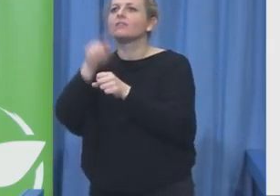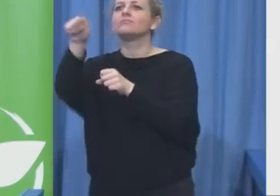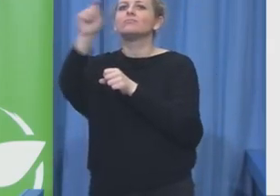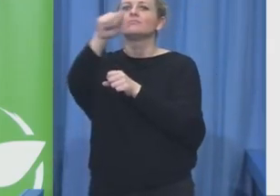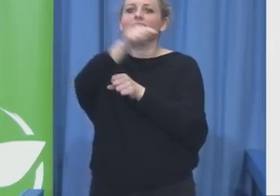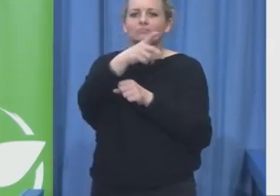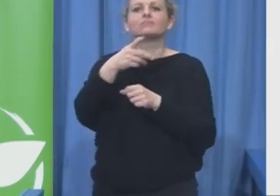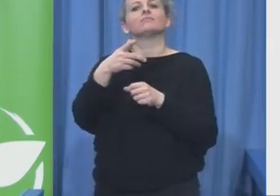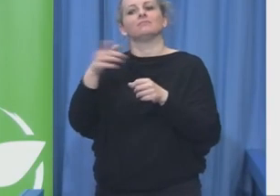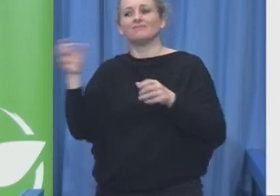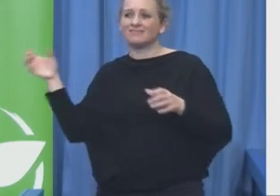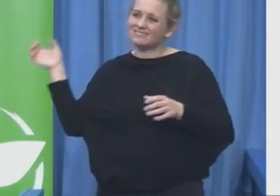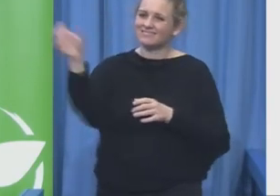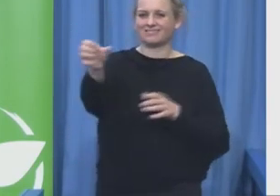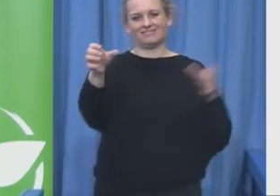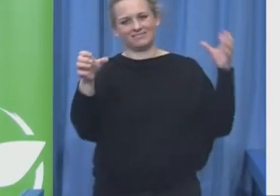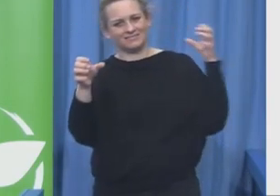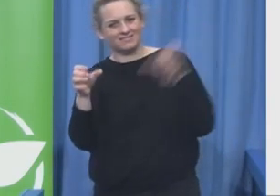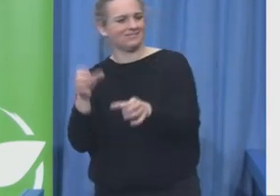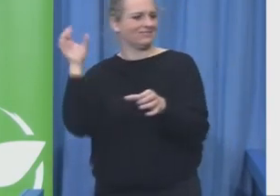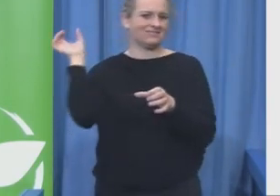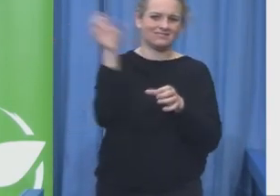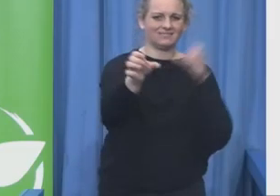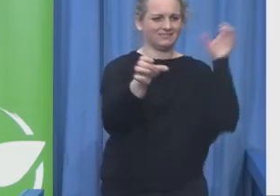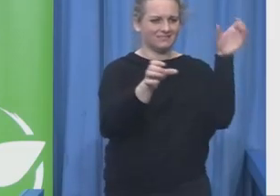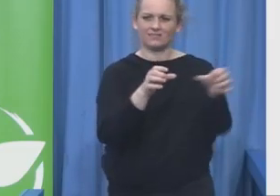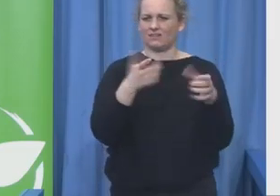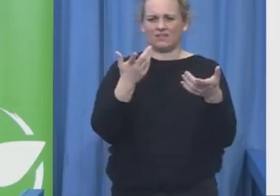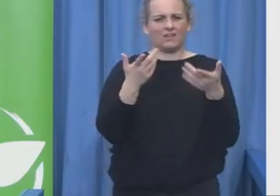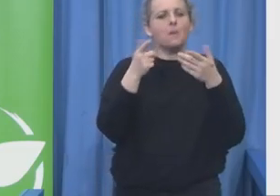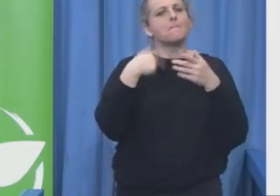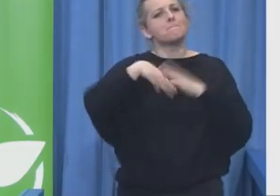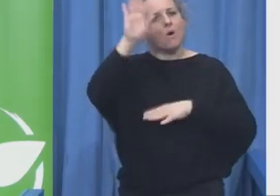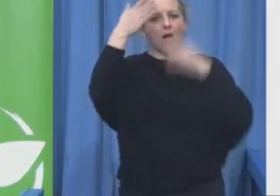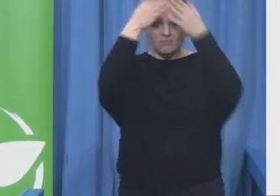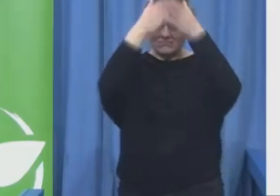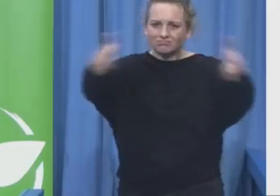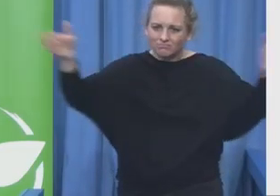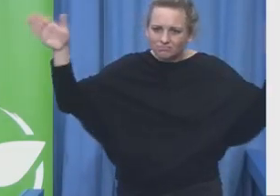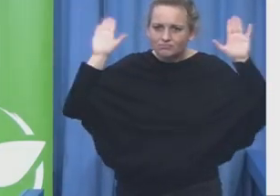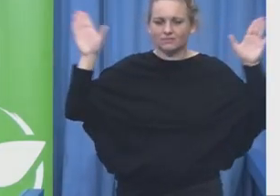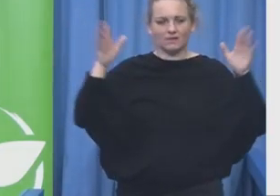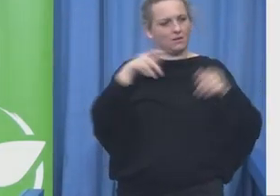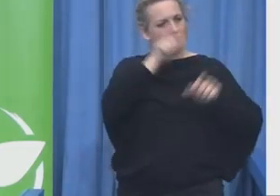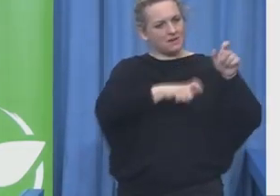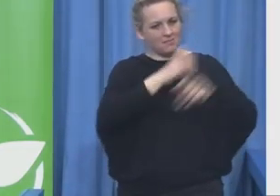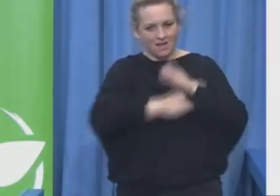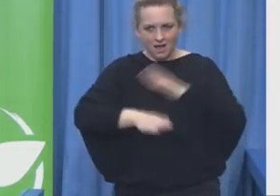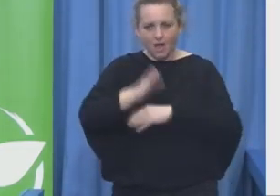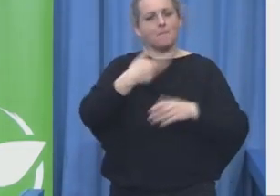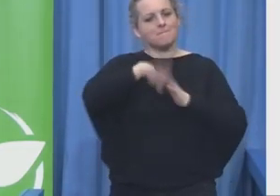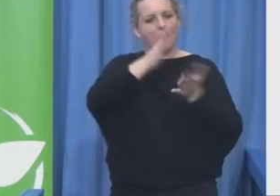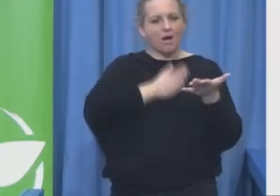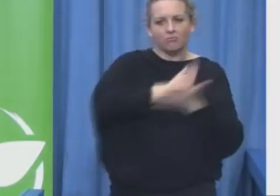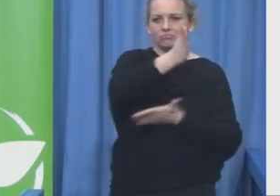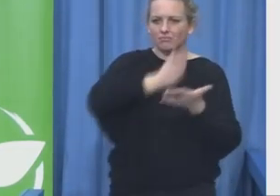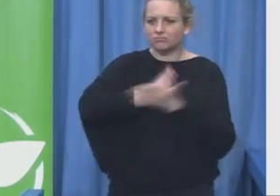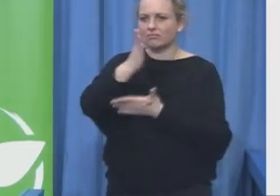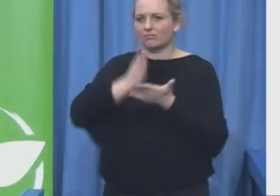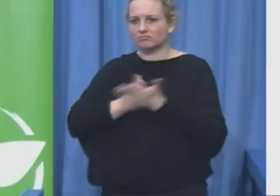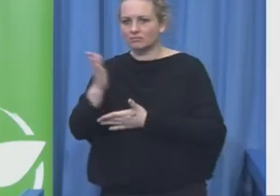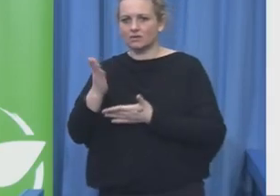raise expectations to where they should be of all people, regardless of gender or disability or XYZ